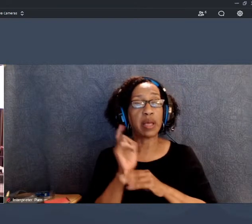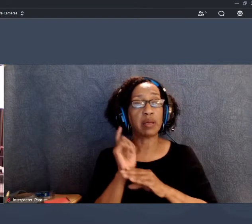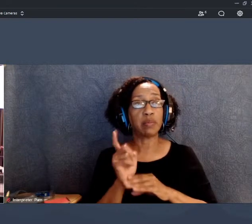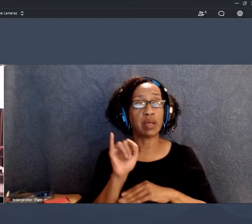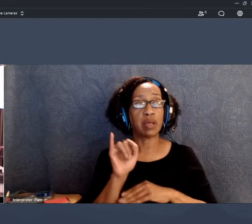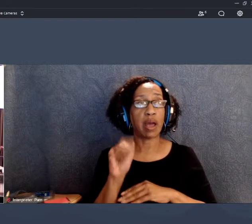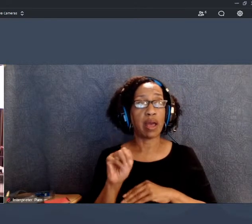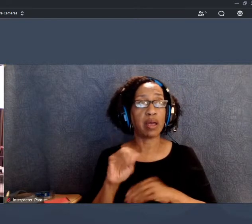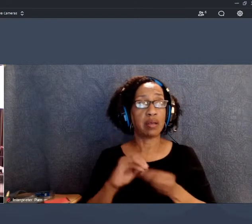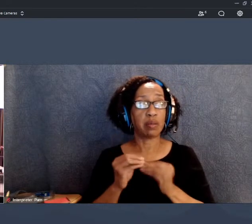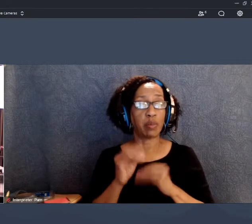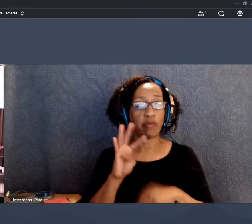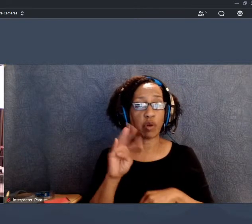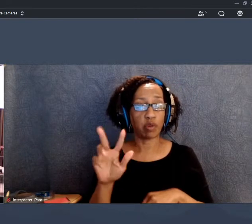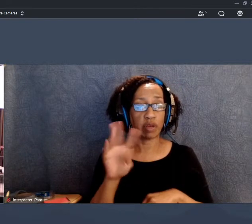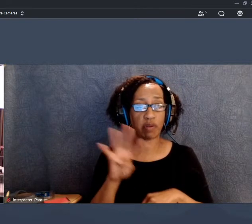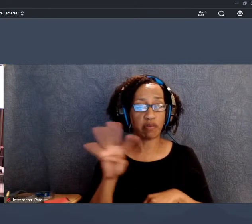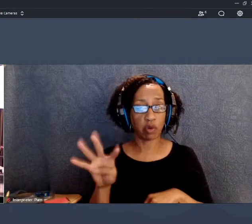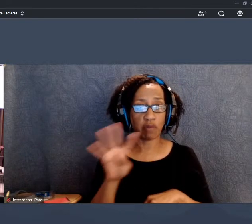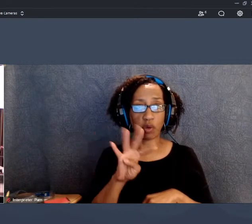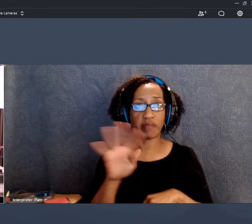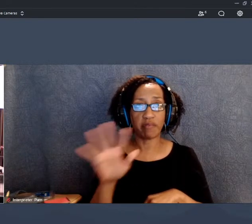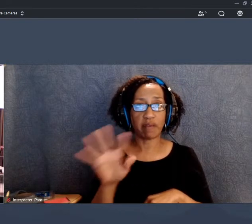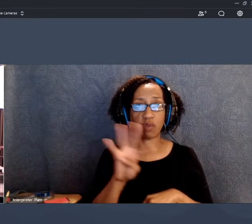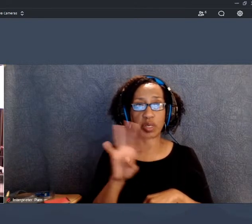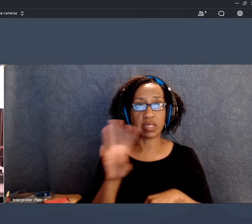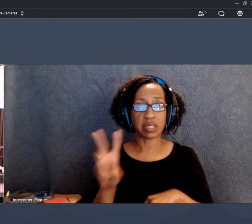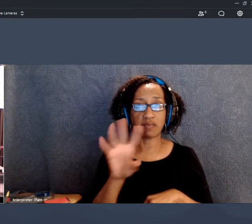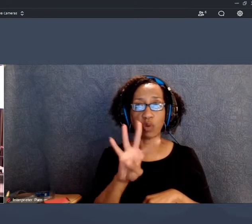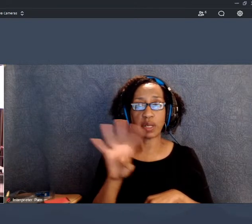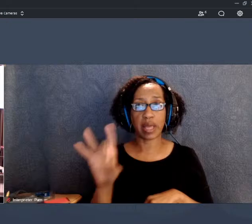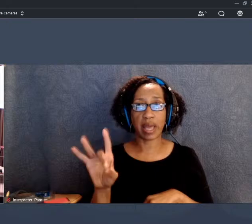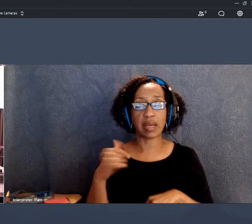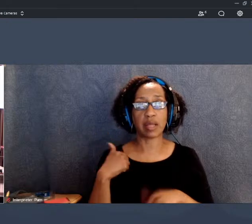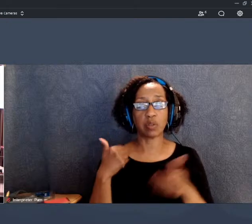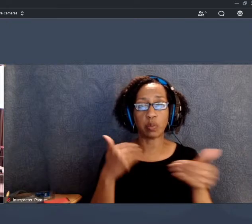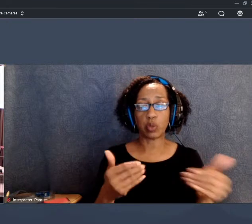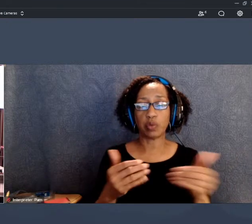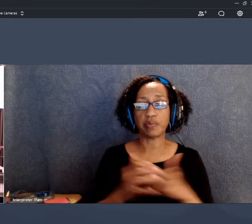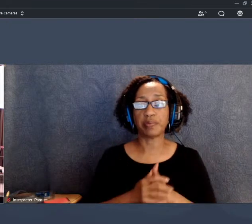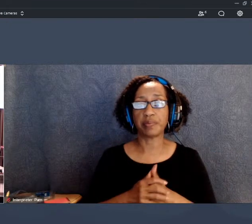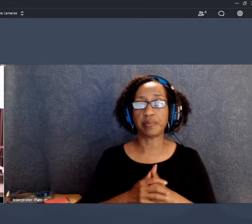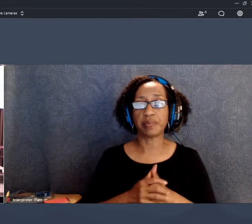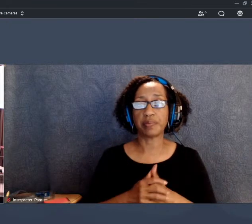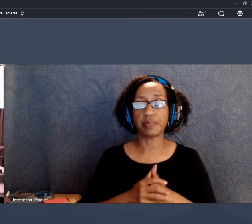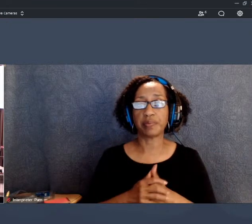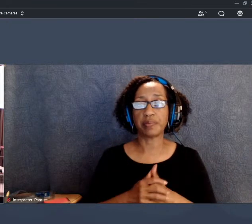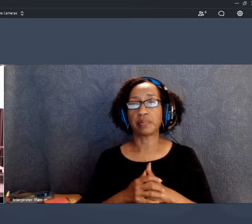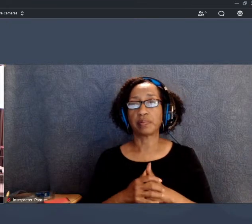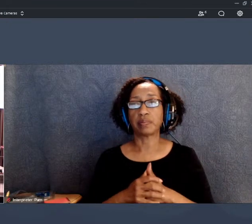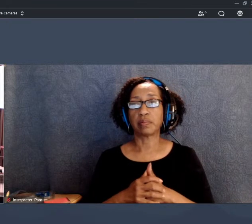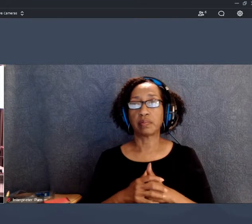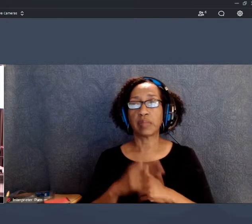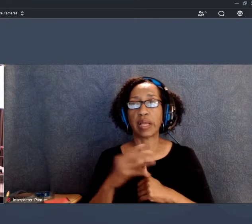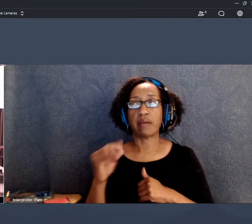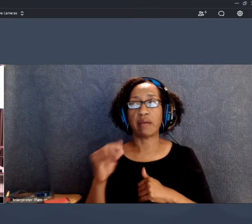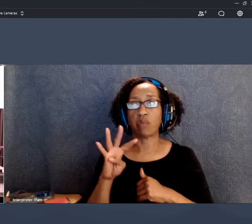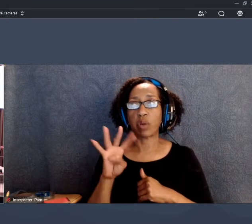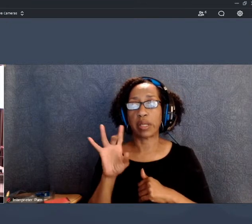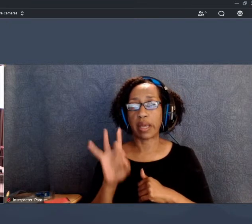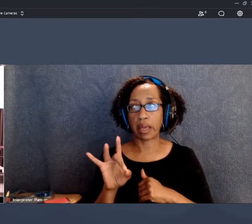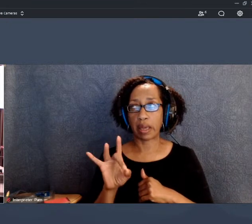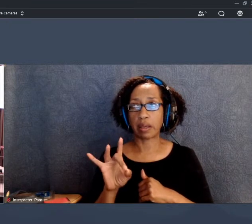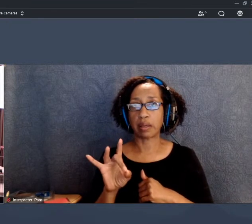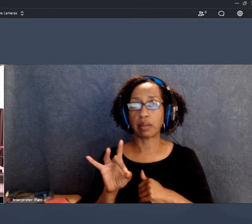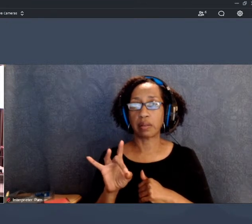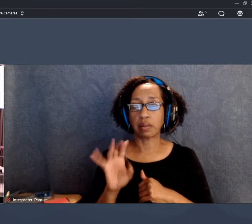number 43, 44, 45, 46, and 48, and I so move. and 48. Hold on, let me make